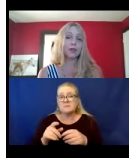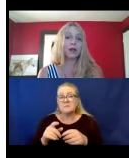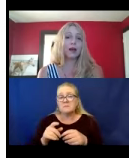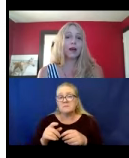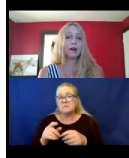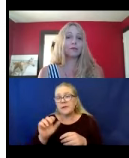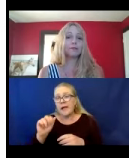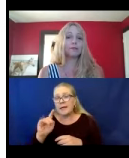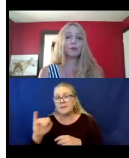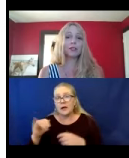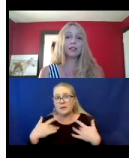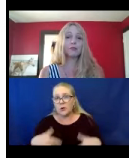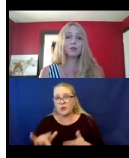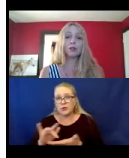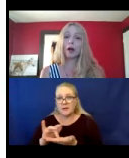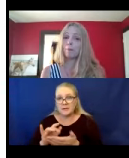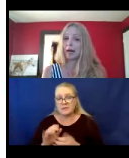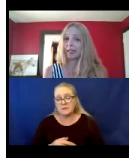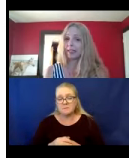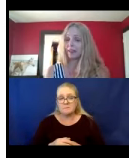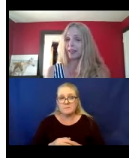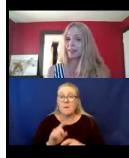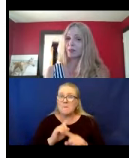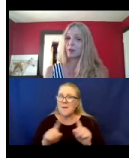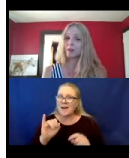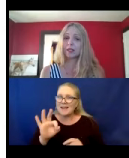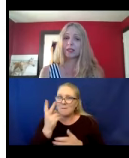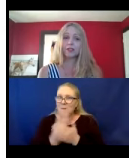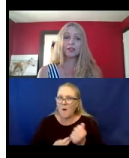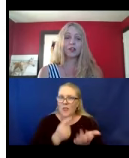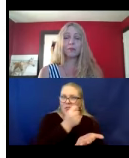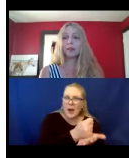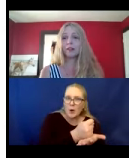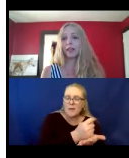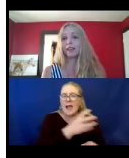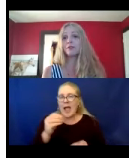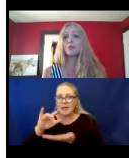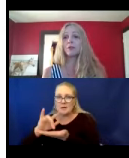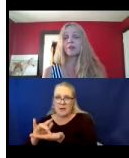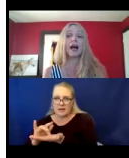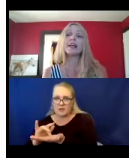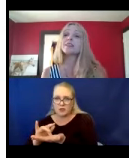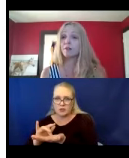depression. Really, if you combine antidepressant medication and therapy,